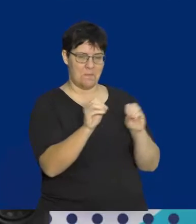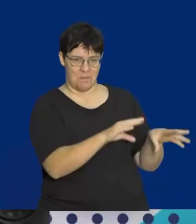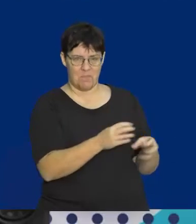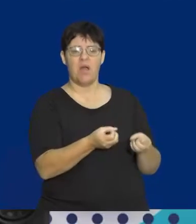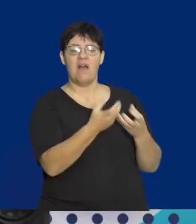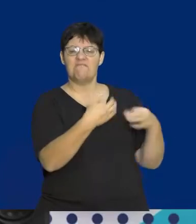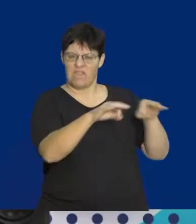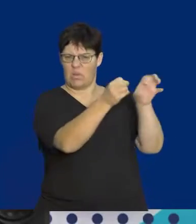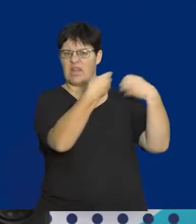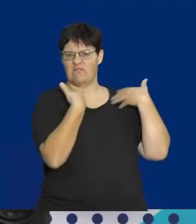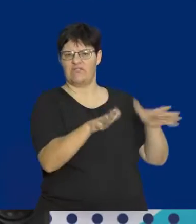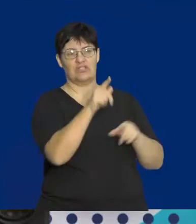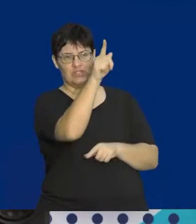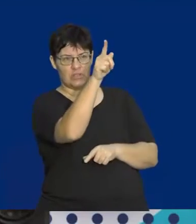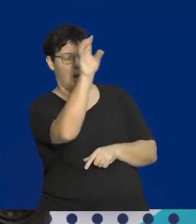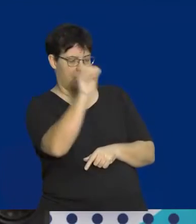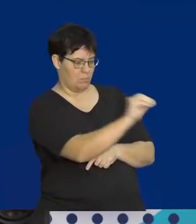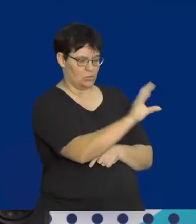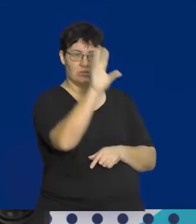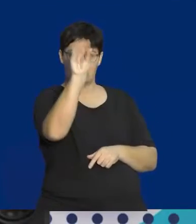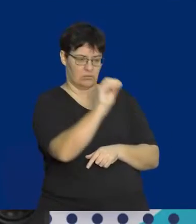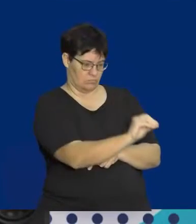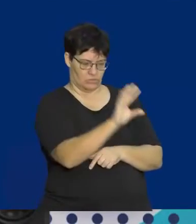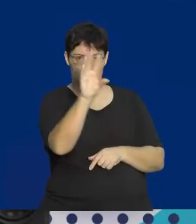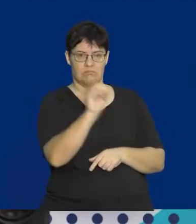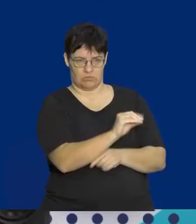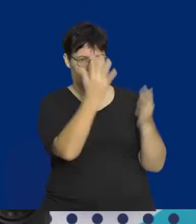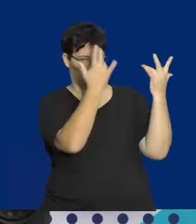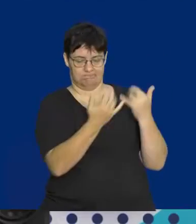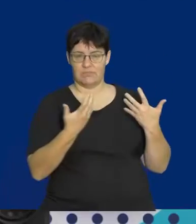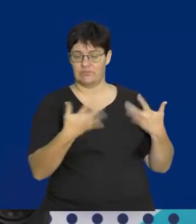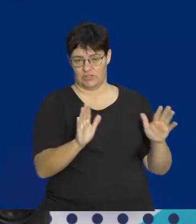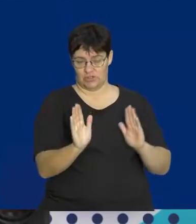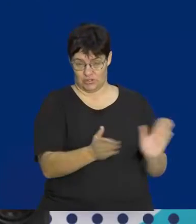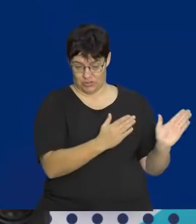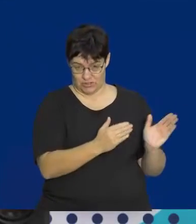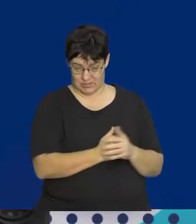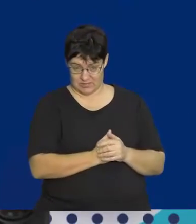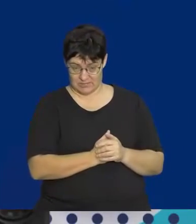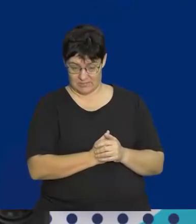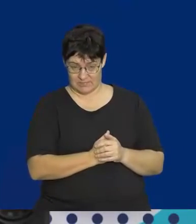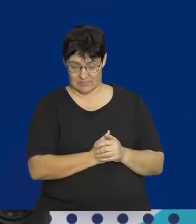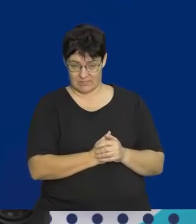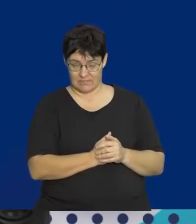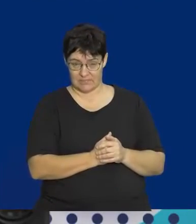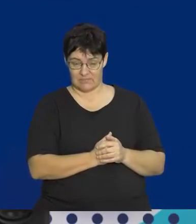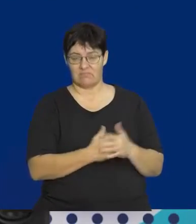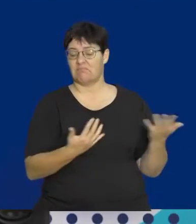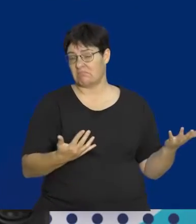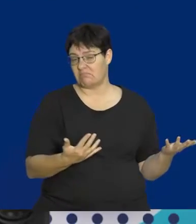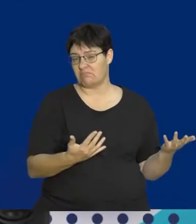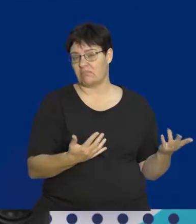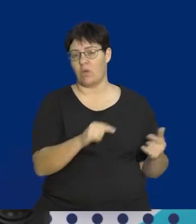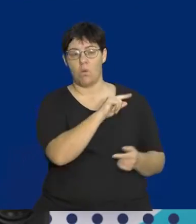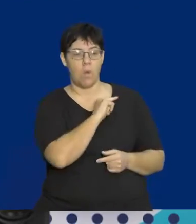they give you values, and you just substitute it into the equation, and off we go, we get an answer. Whether